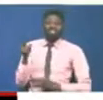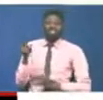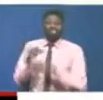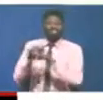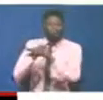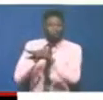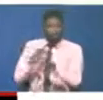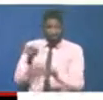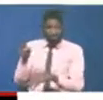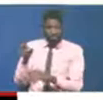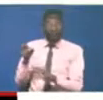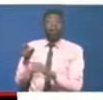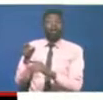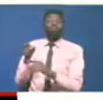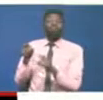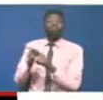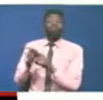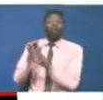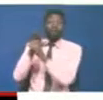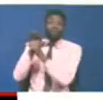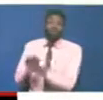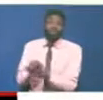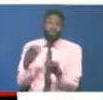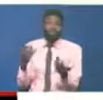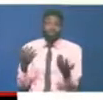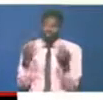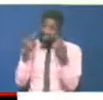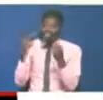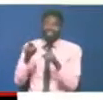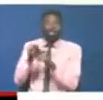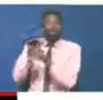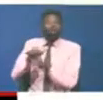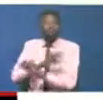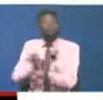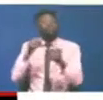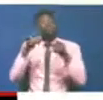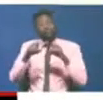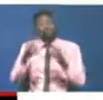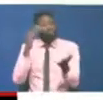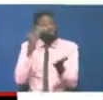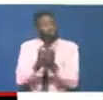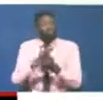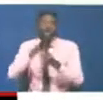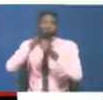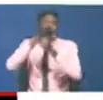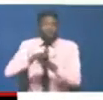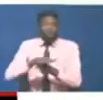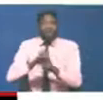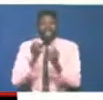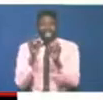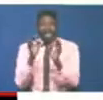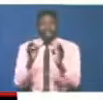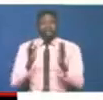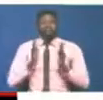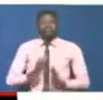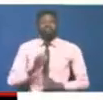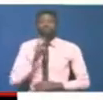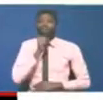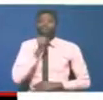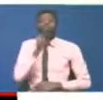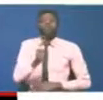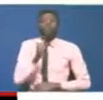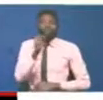that nobody may consider an abuse, but it is an abuse. Mm-hmm. If an older person, for whatever reason, has probably